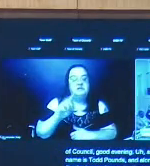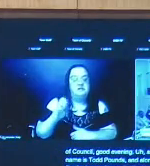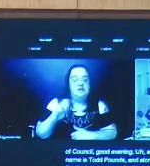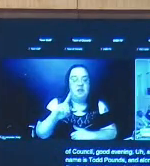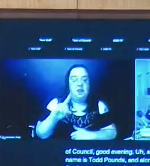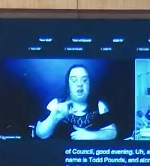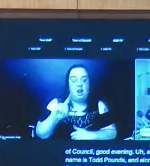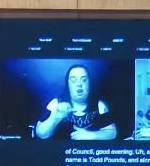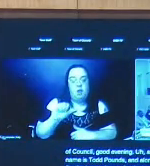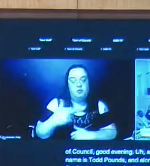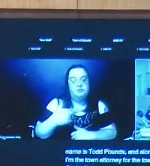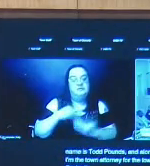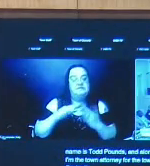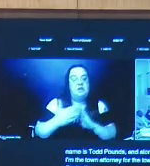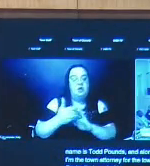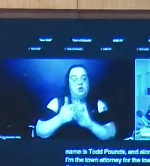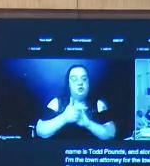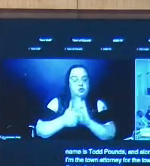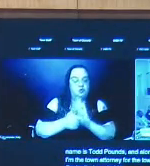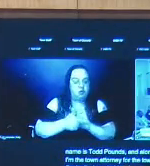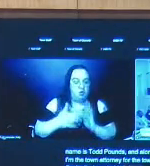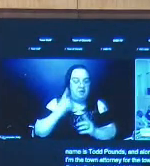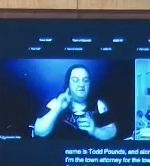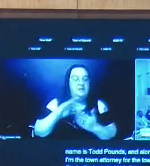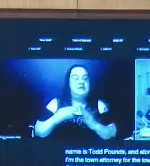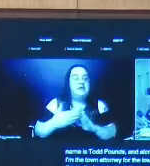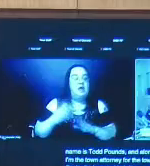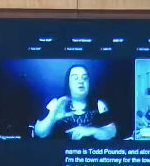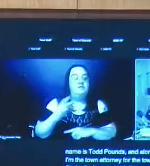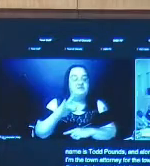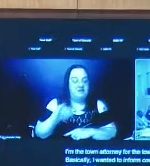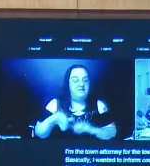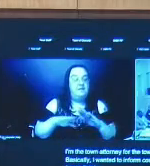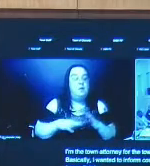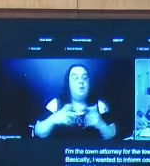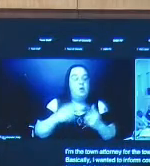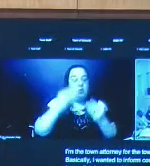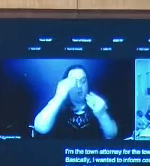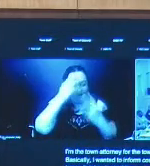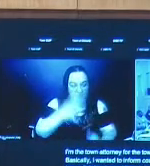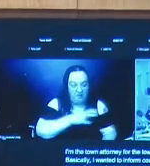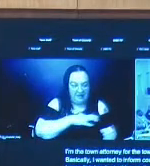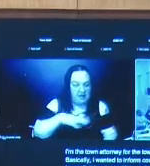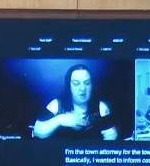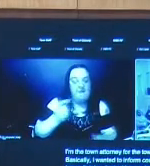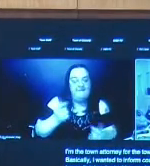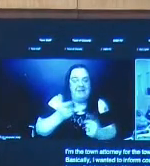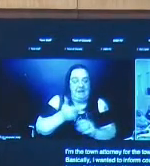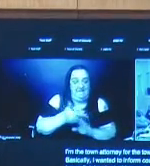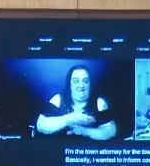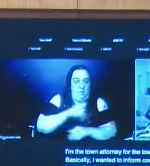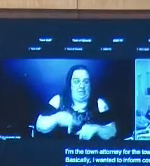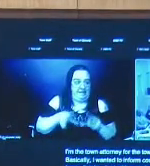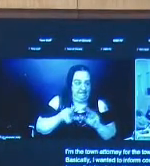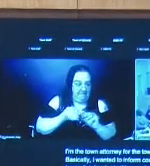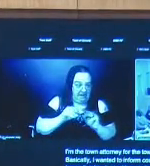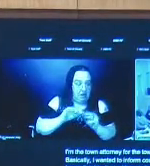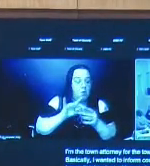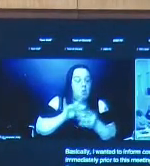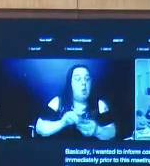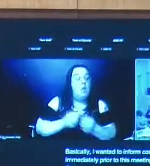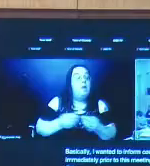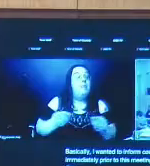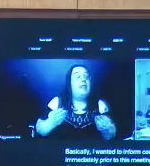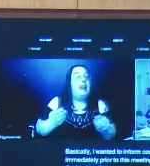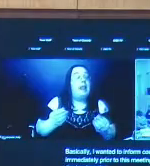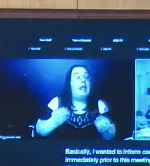Cheverly. Basically, I wanted to inform council, immediately prior to this meeting that with regard to the land